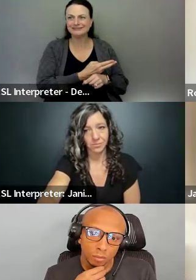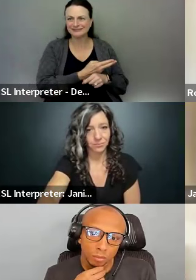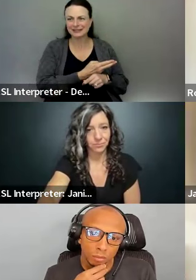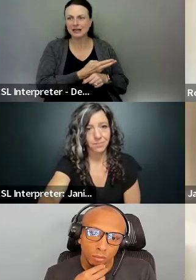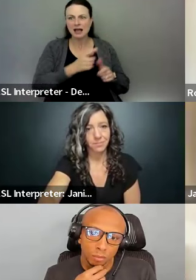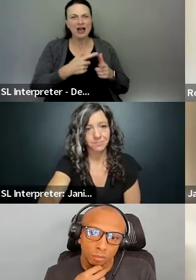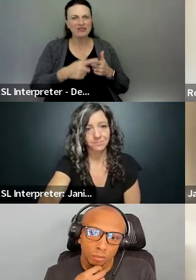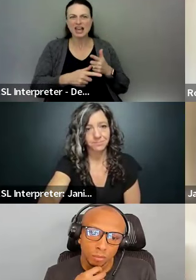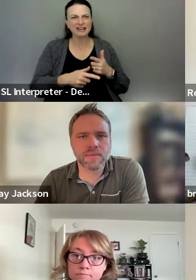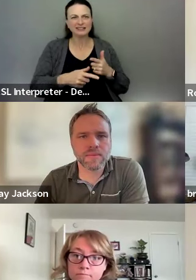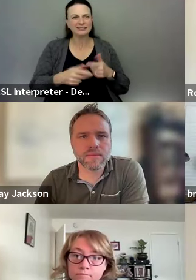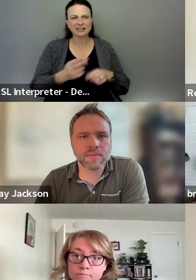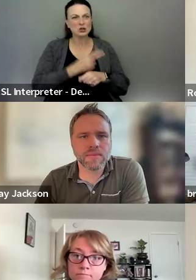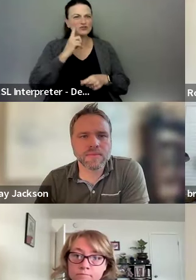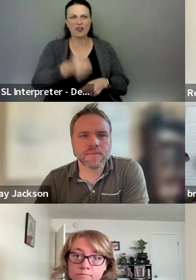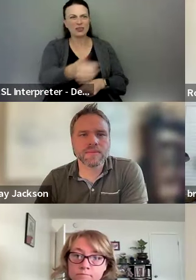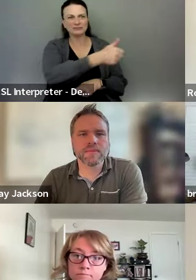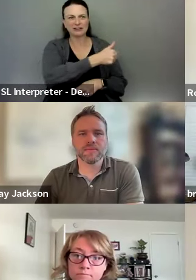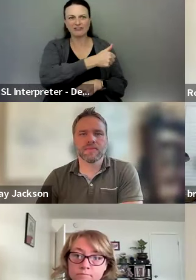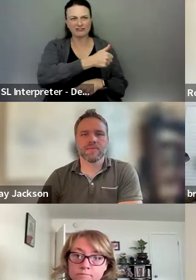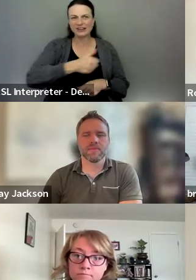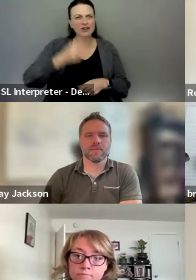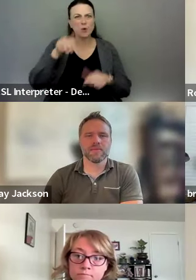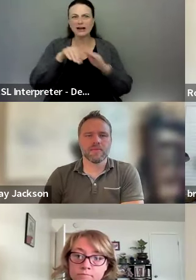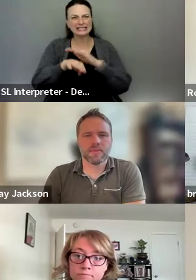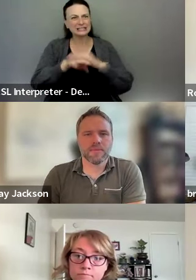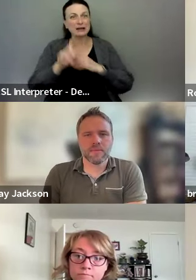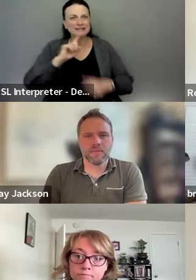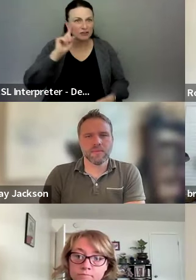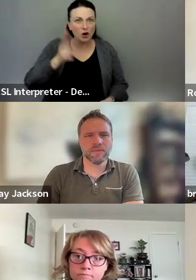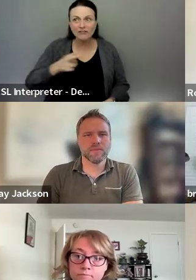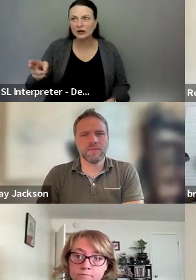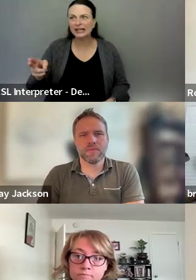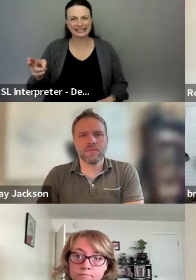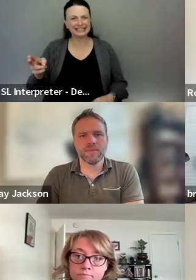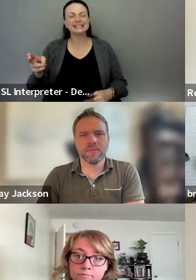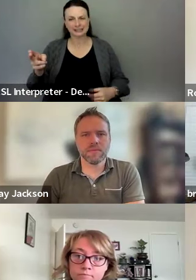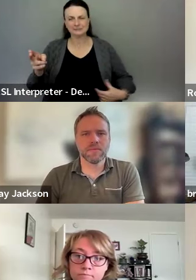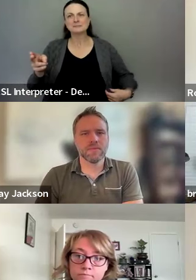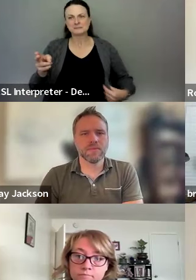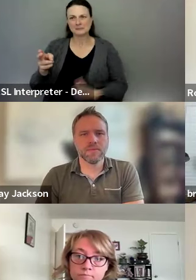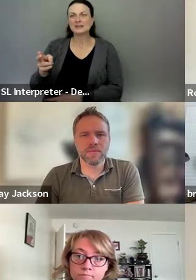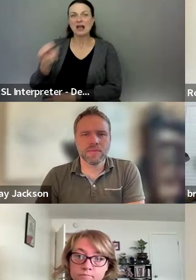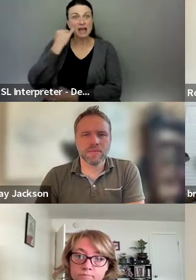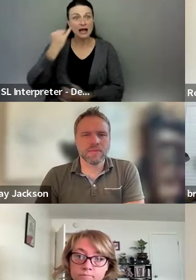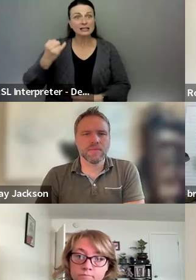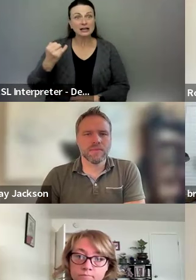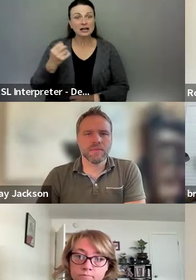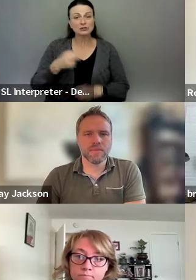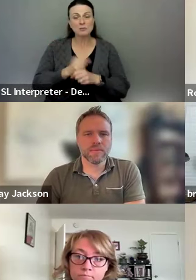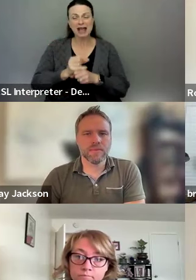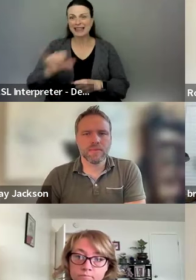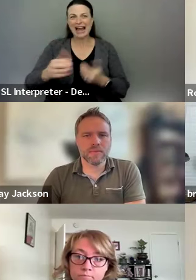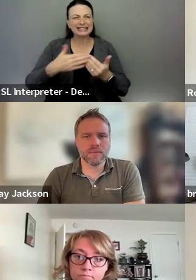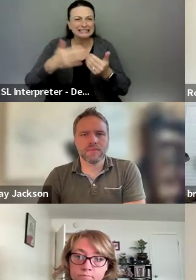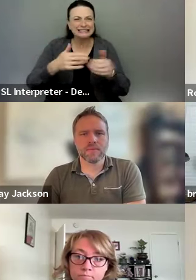and then just use for themselves, right? Like on accessibility for deaf and hard of hearing. The idea is to make it as